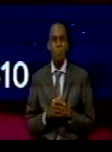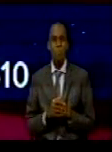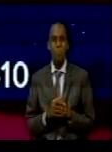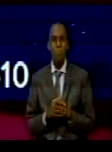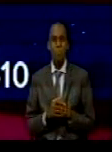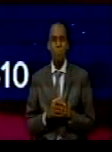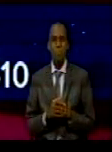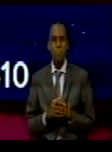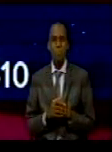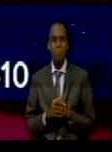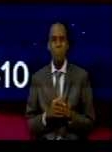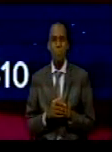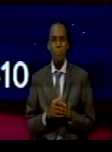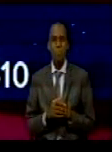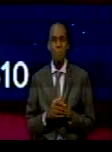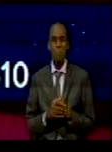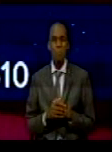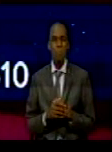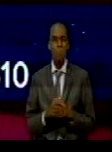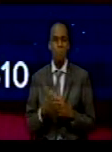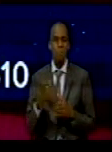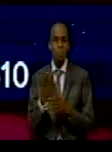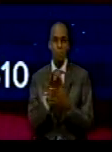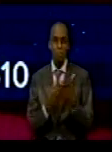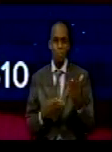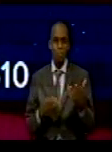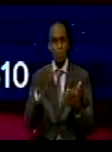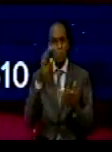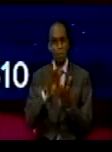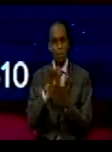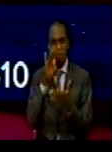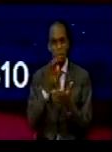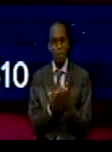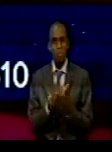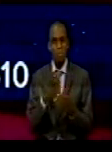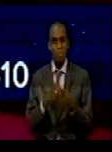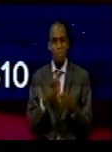Where Mr. and Mrs. Sunday, Ubeda,